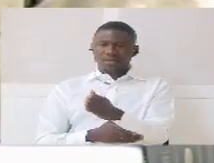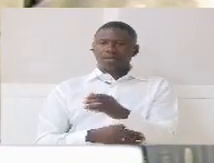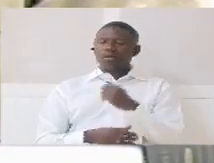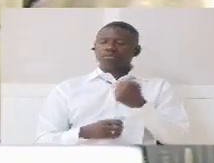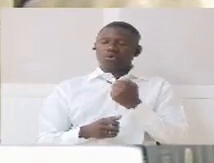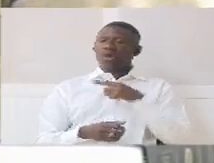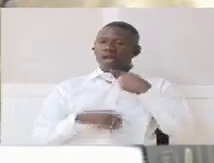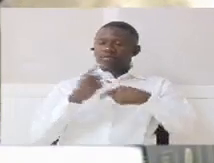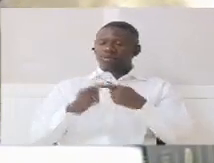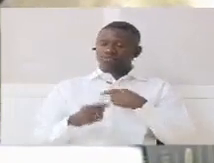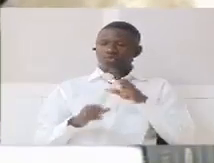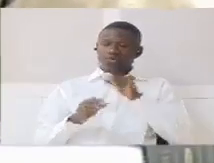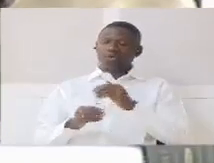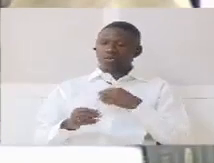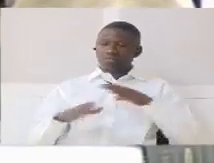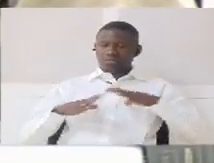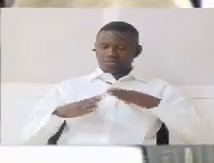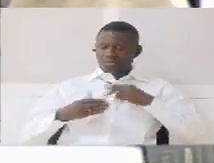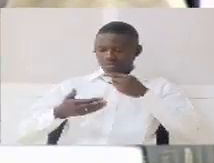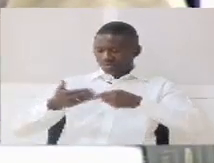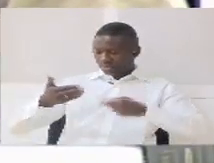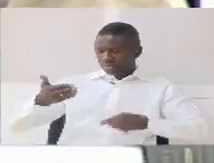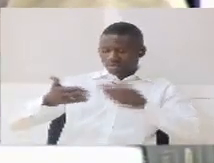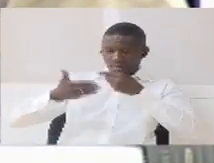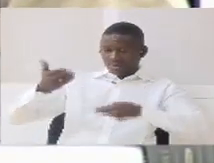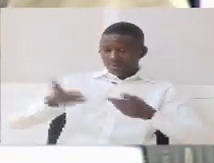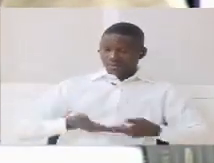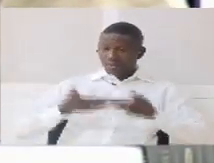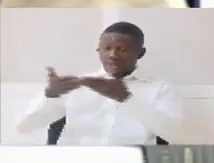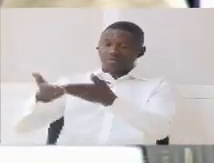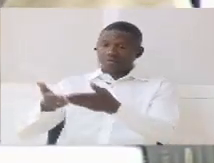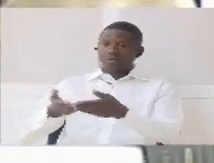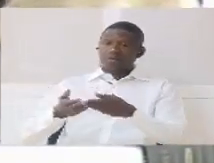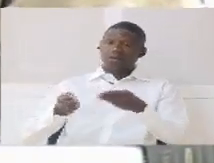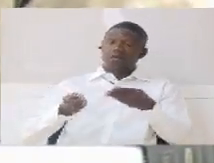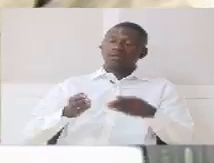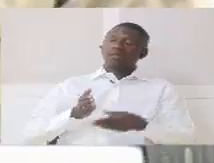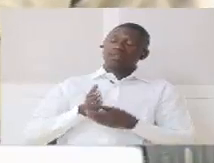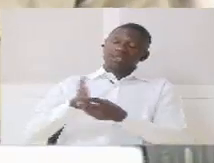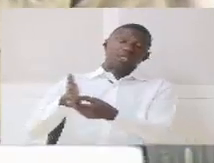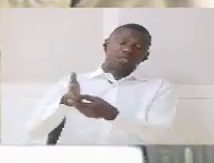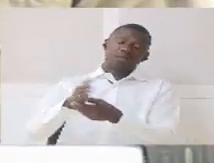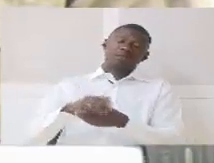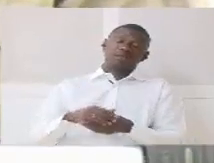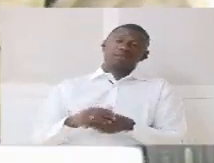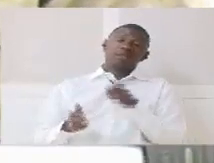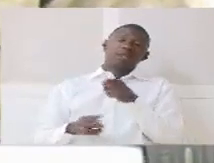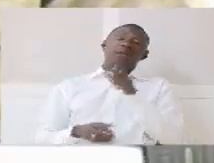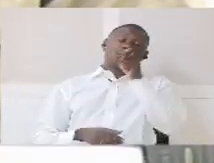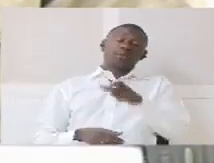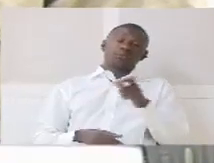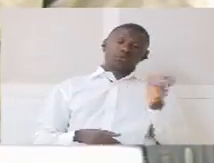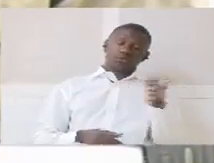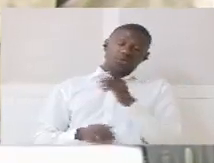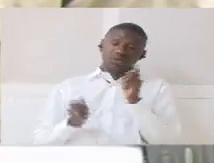our preparations. Ka hand over to the operation commander. We hand over to the operation commander. Operation commander letting kaitol beka ta David ya. The operation